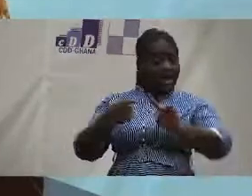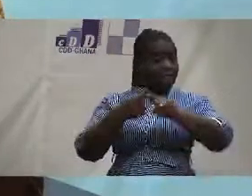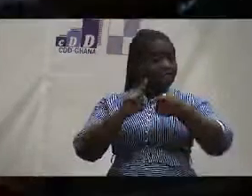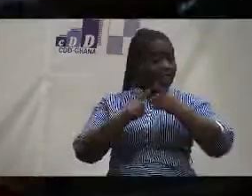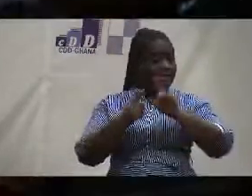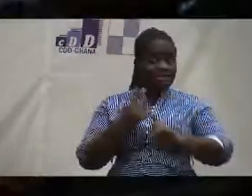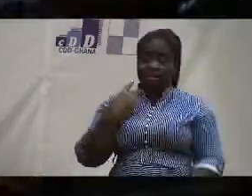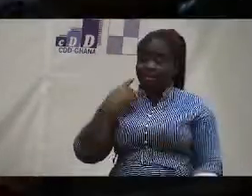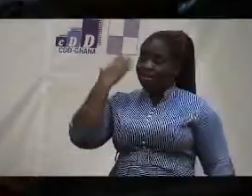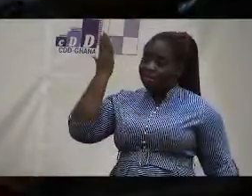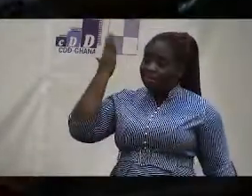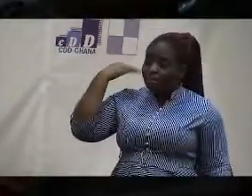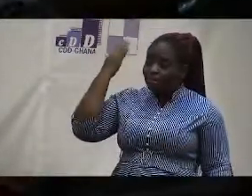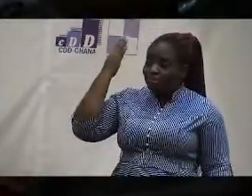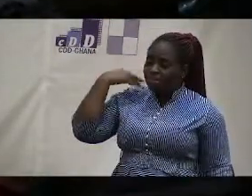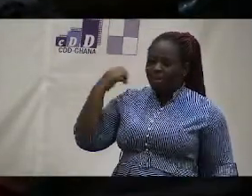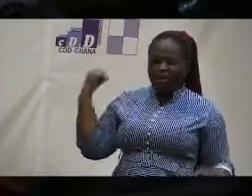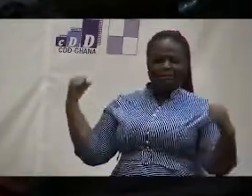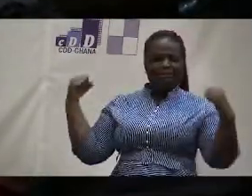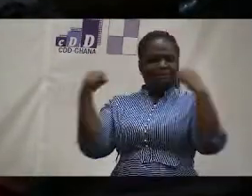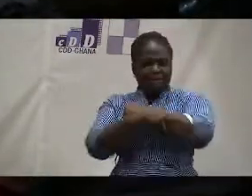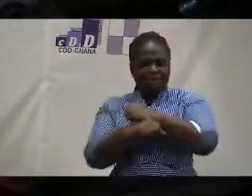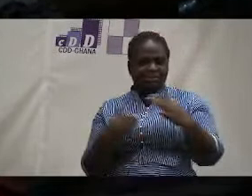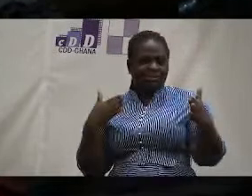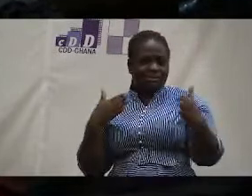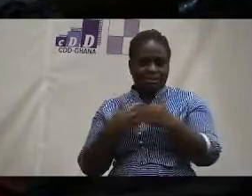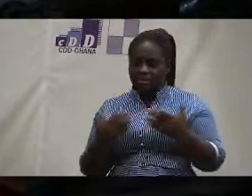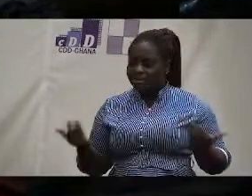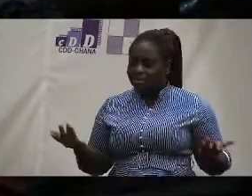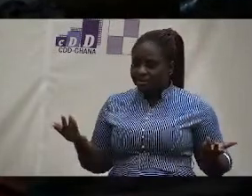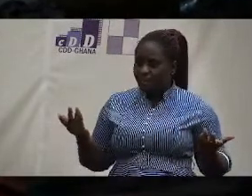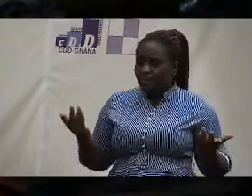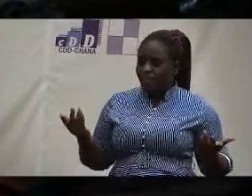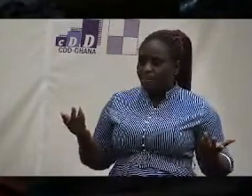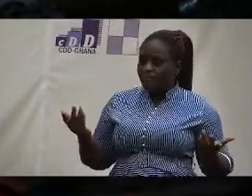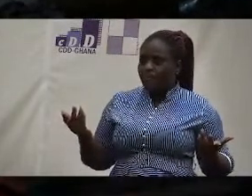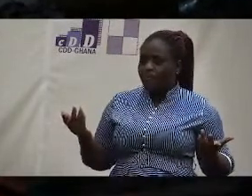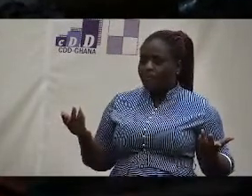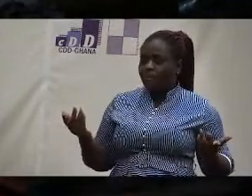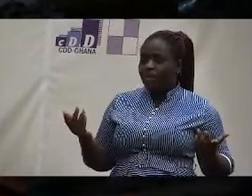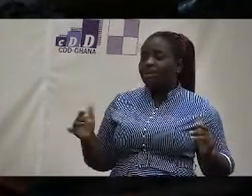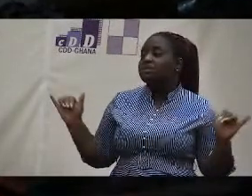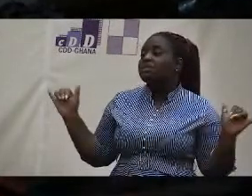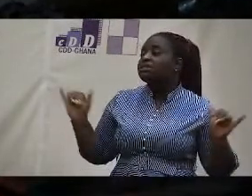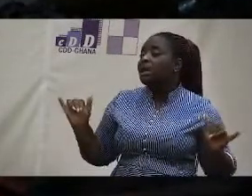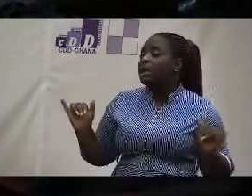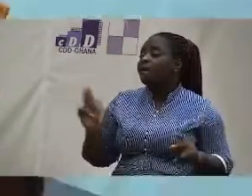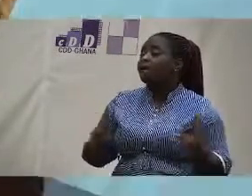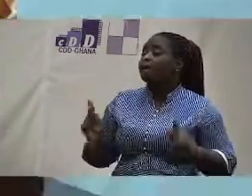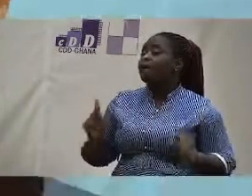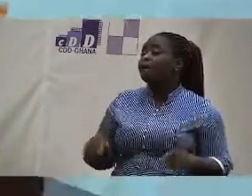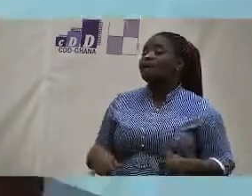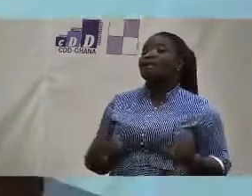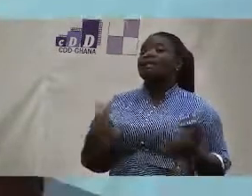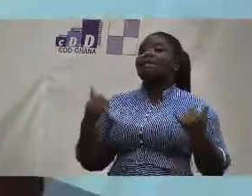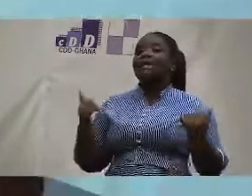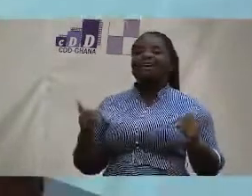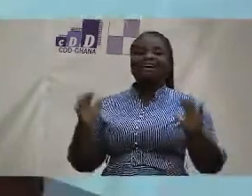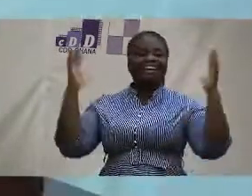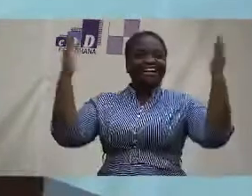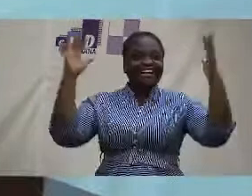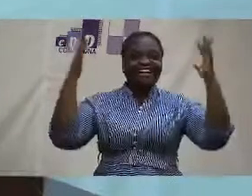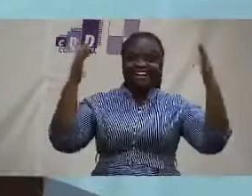the previous past were fighting against tenure allocation were the same sets of people now